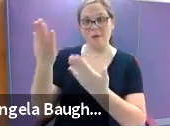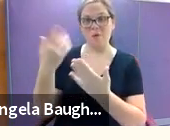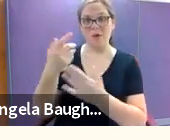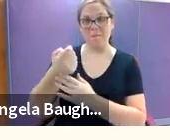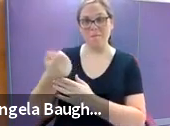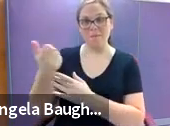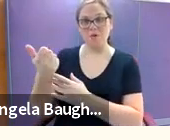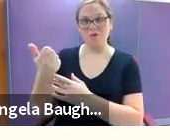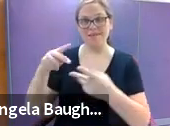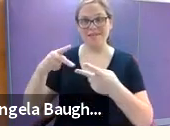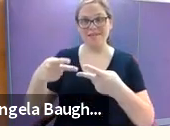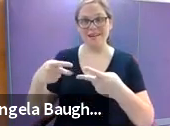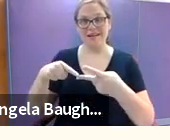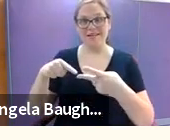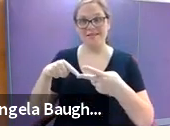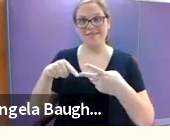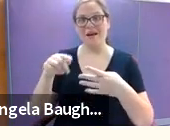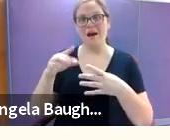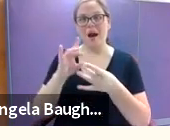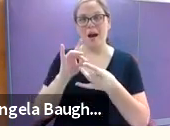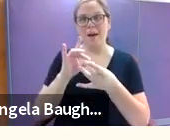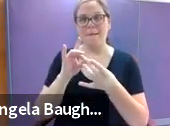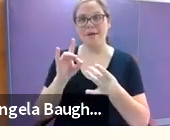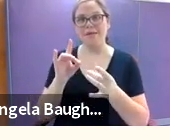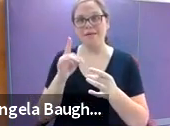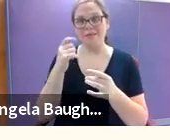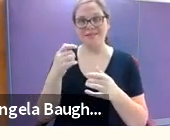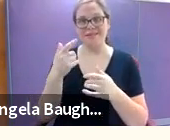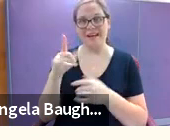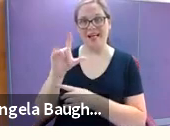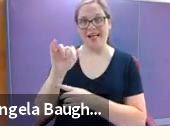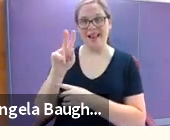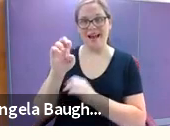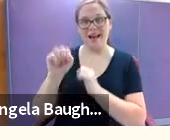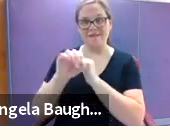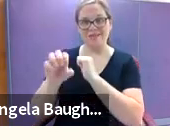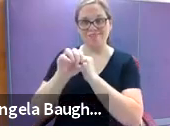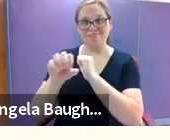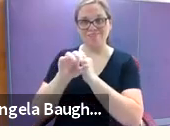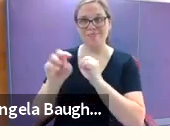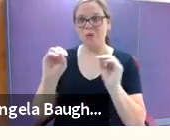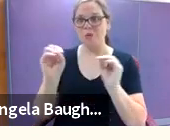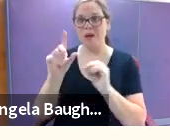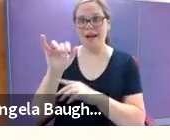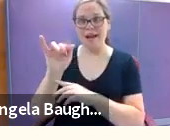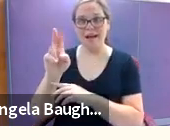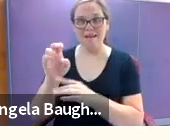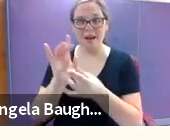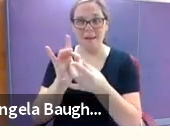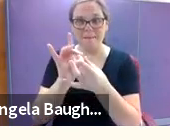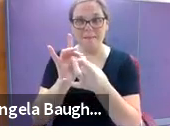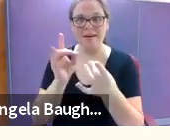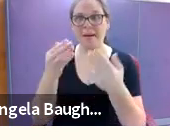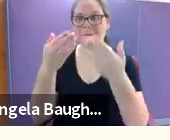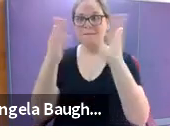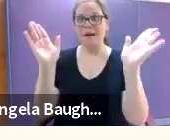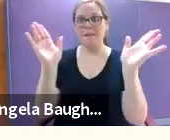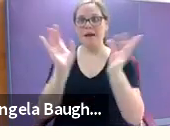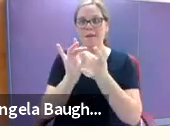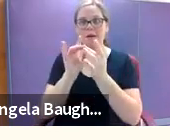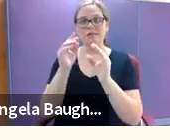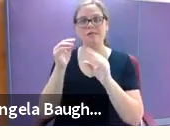the second comment period since we are live streaming and there is no opportunity for live comment. Any public comment submitted